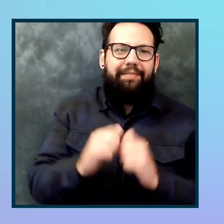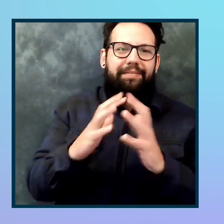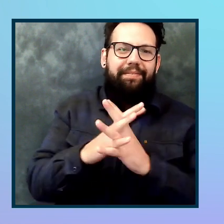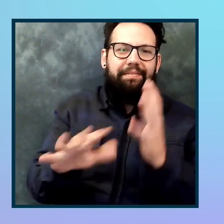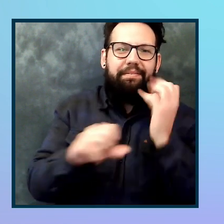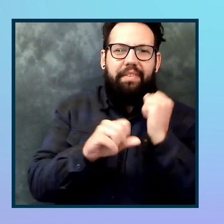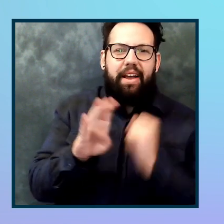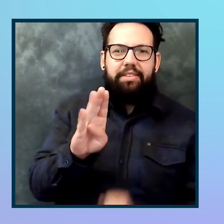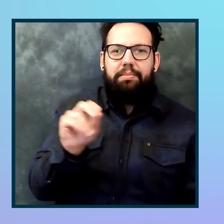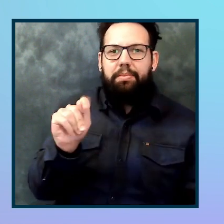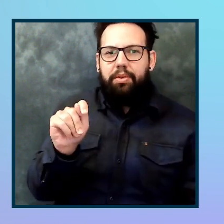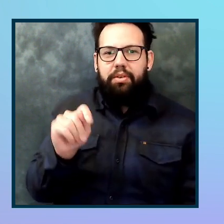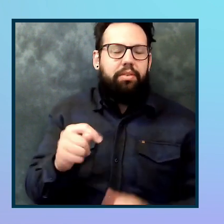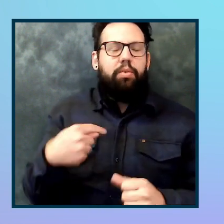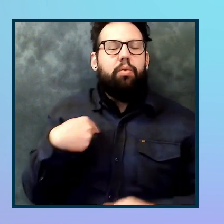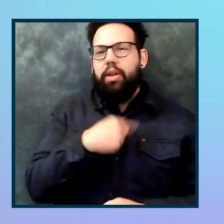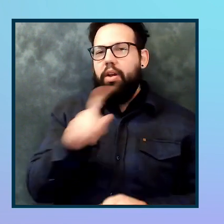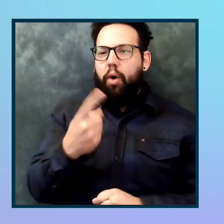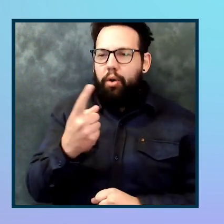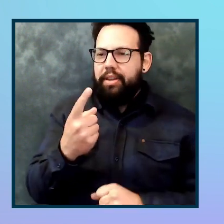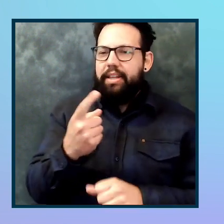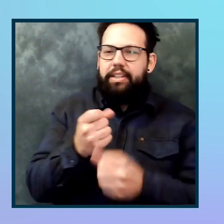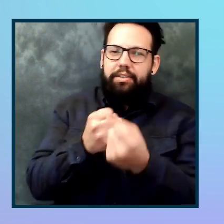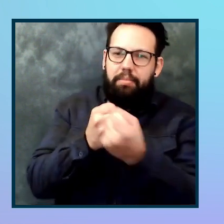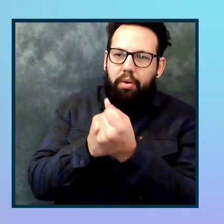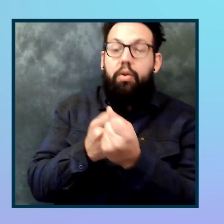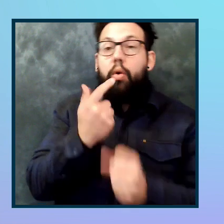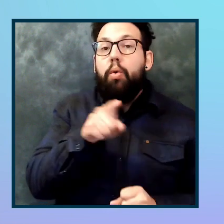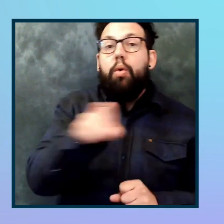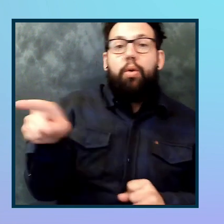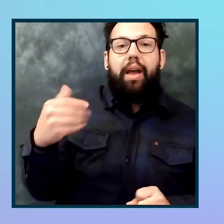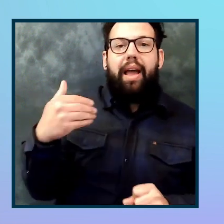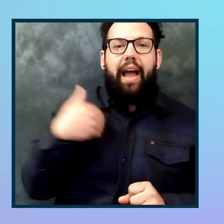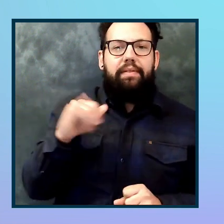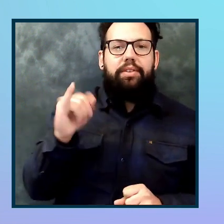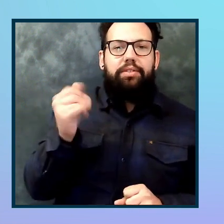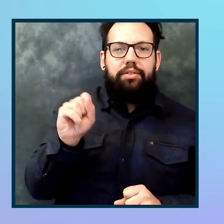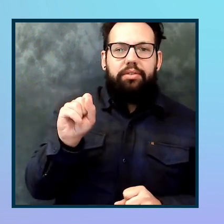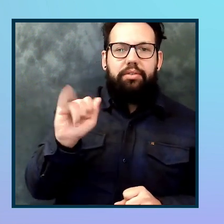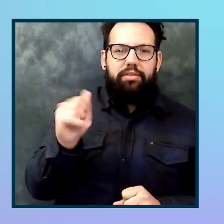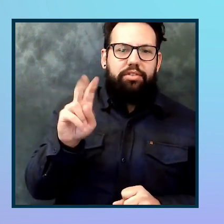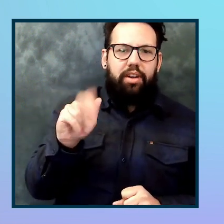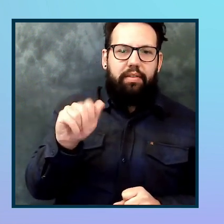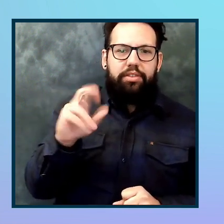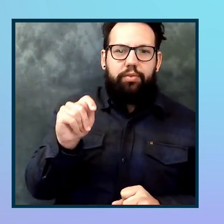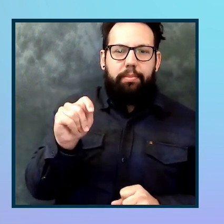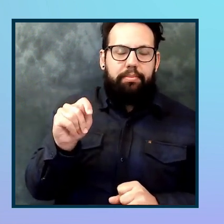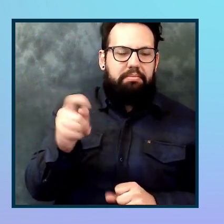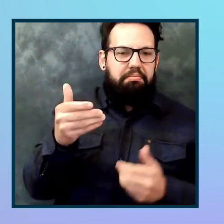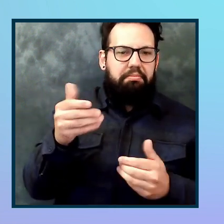we only support clients that have JavaScript enabled. Yeah, that makes sense. And that seems to be an